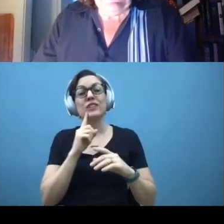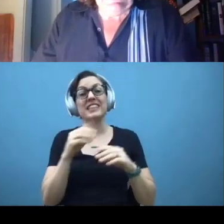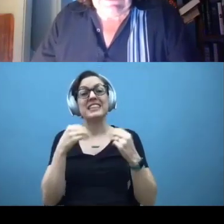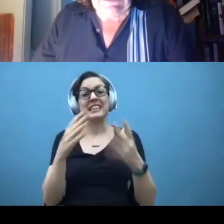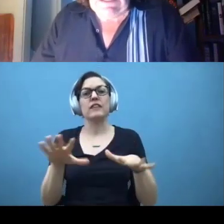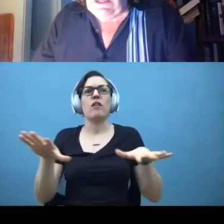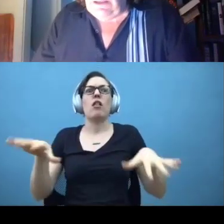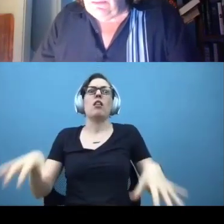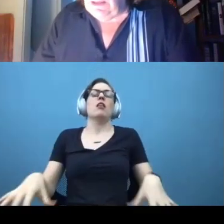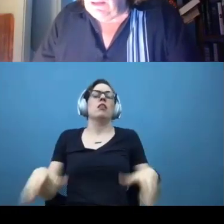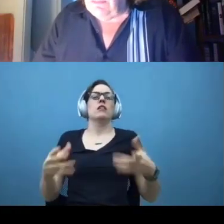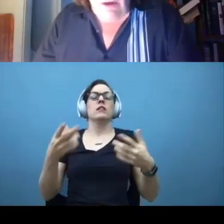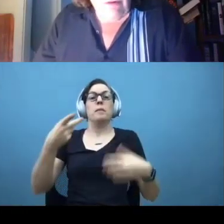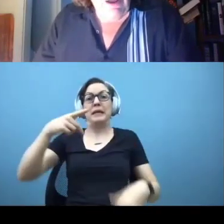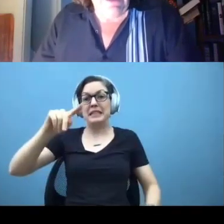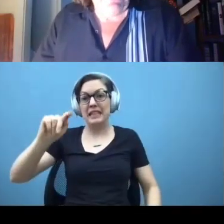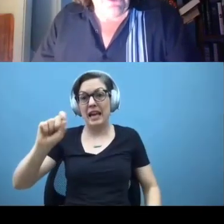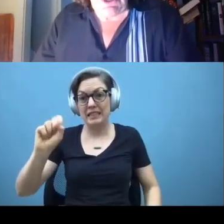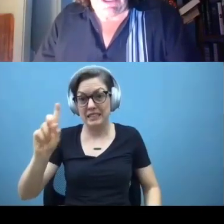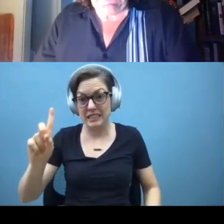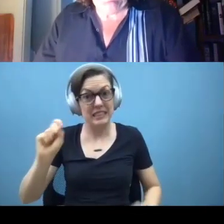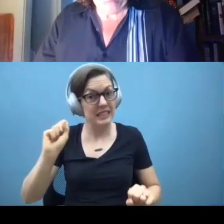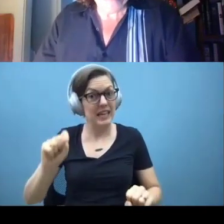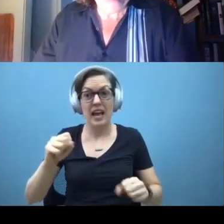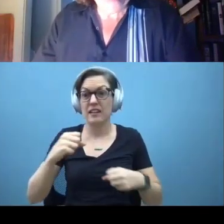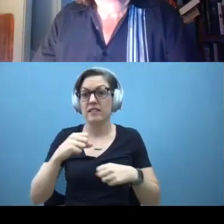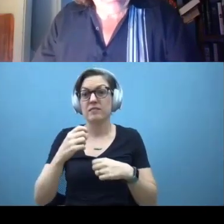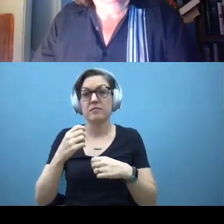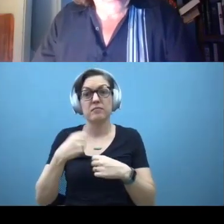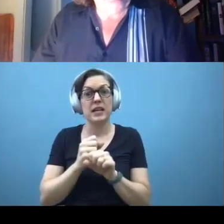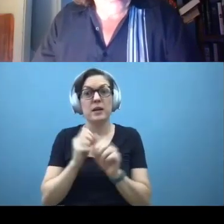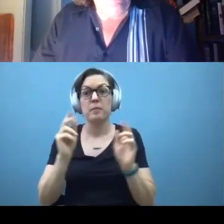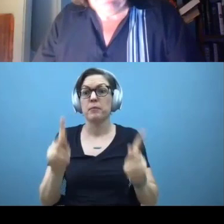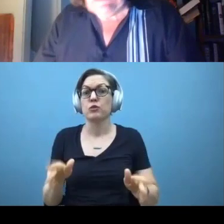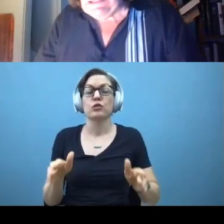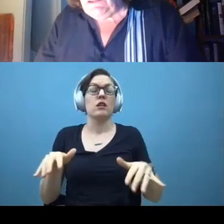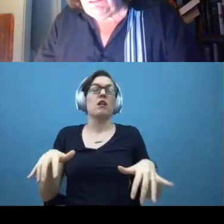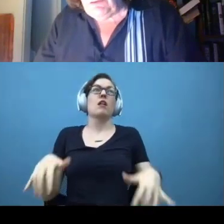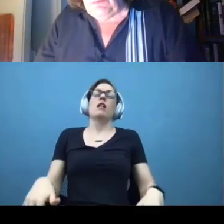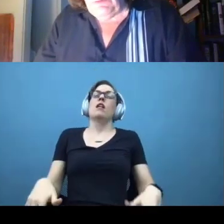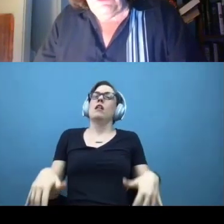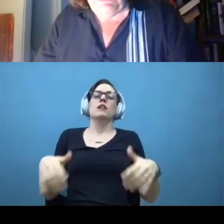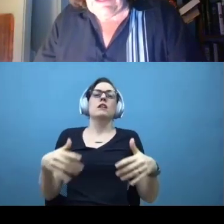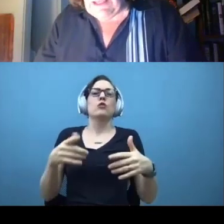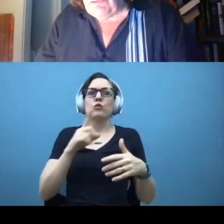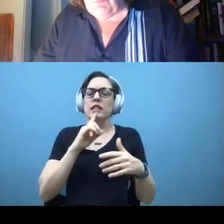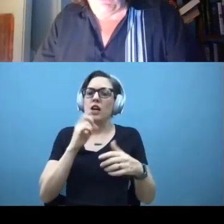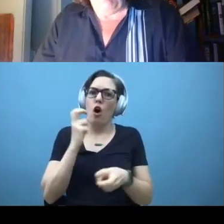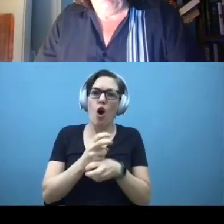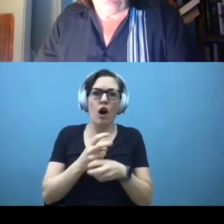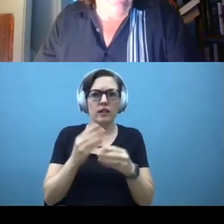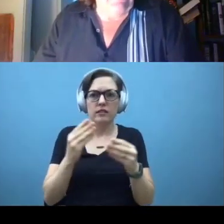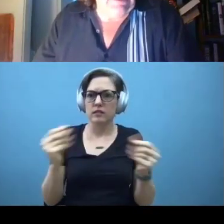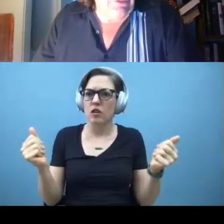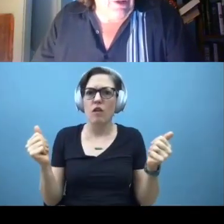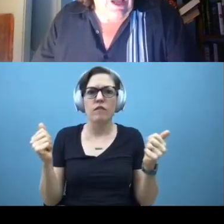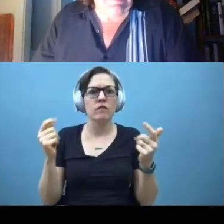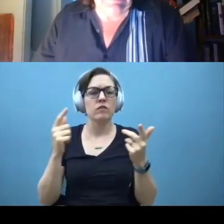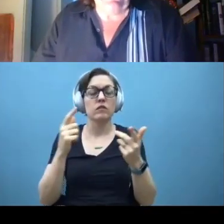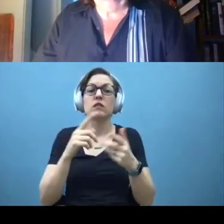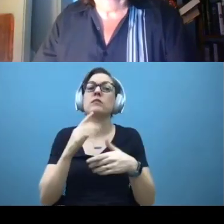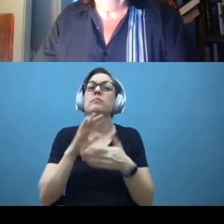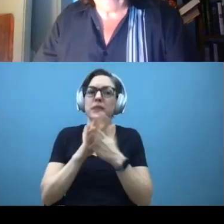disorder. It is very hard to shake, and it often leads to psychiatric problems. It often leads